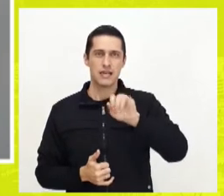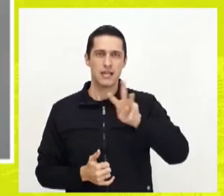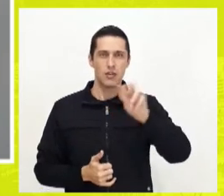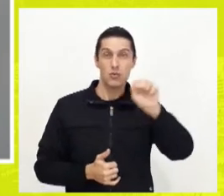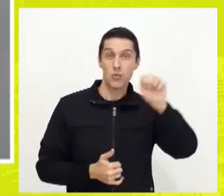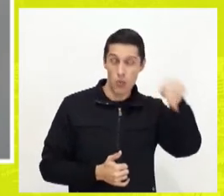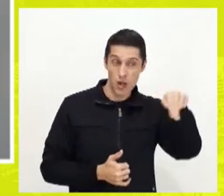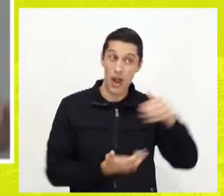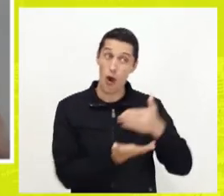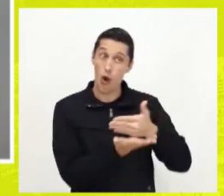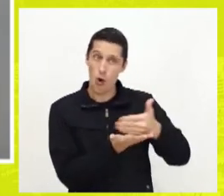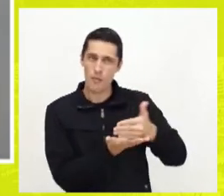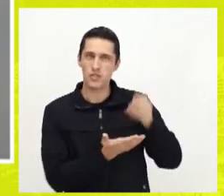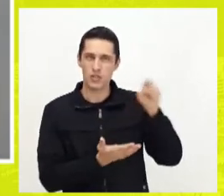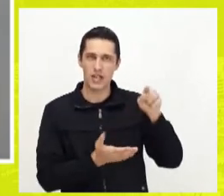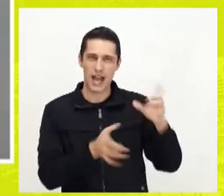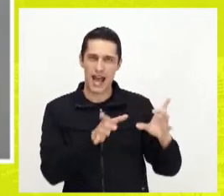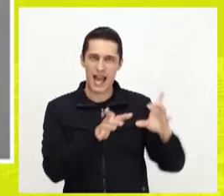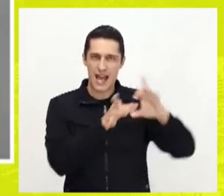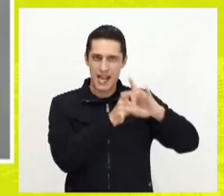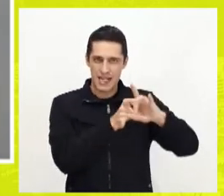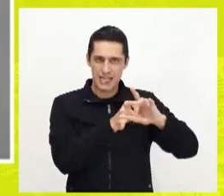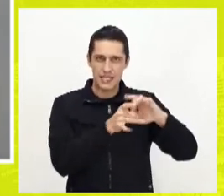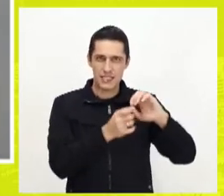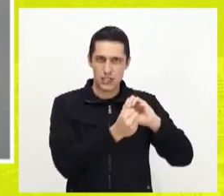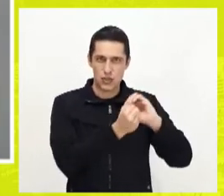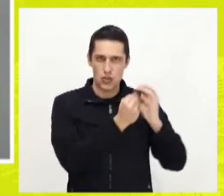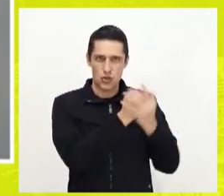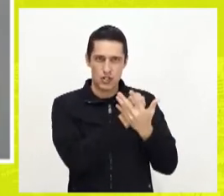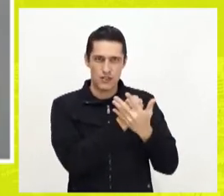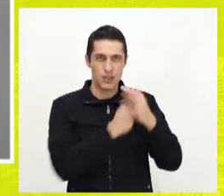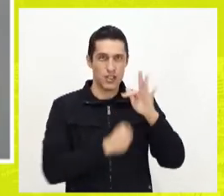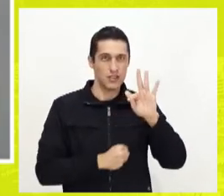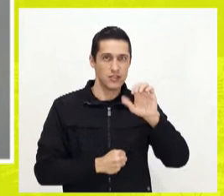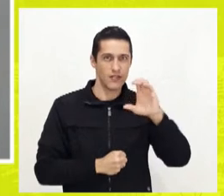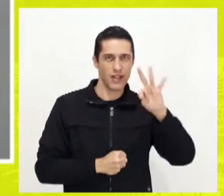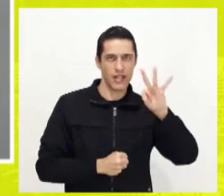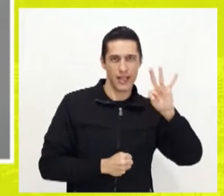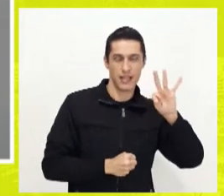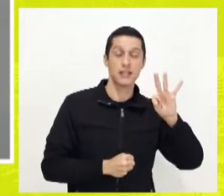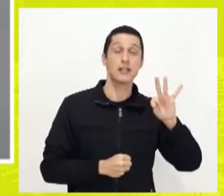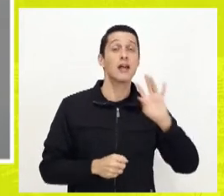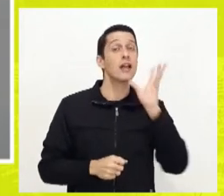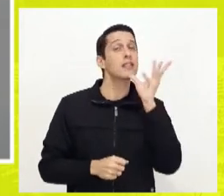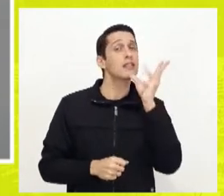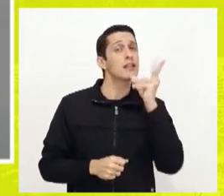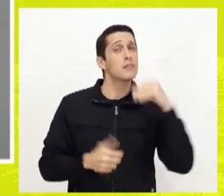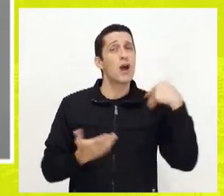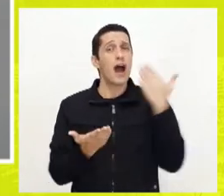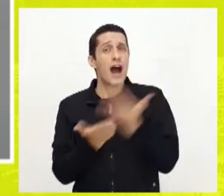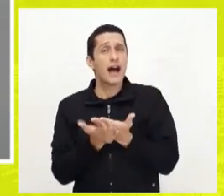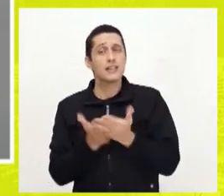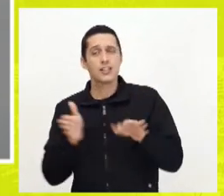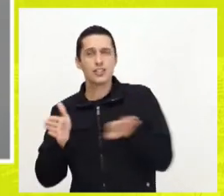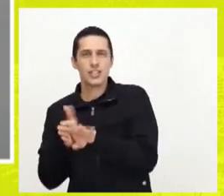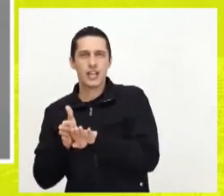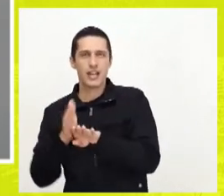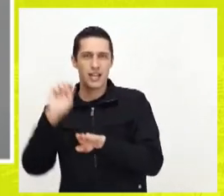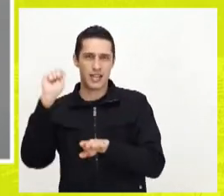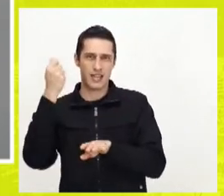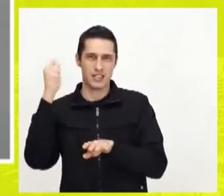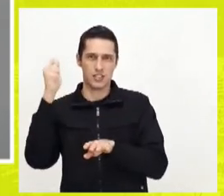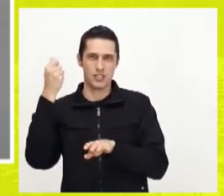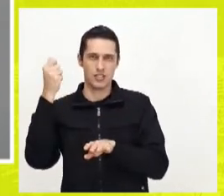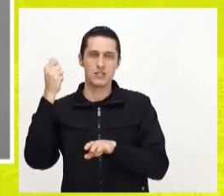started it took weeks until it landed in argentina from our dear lara zomer